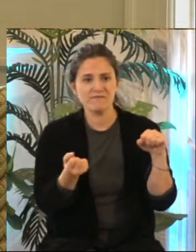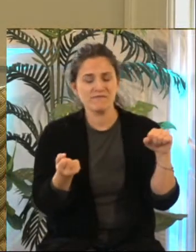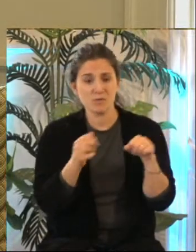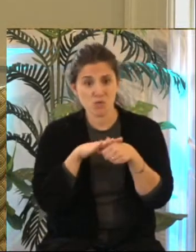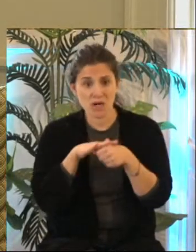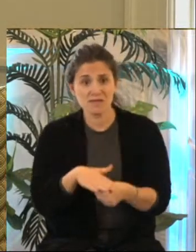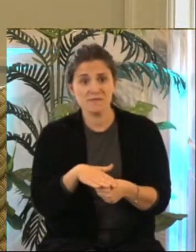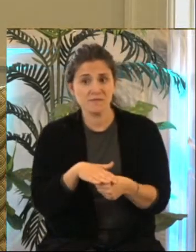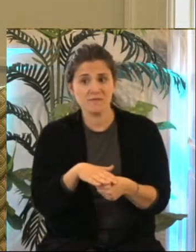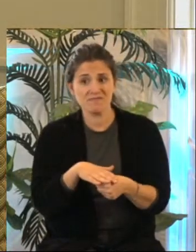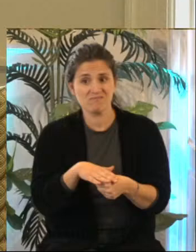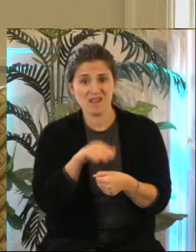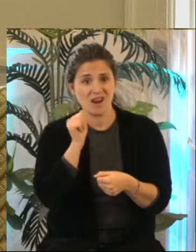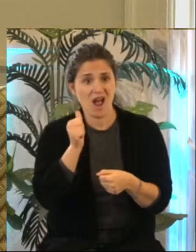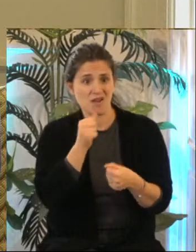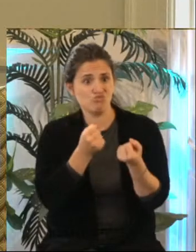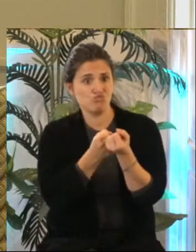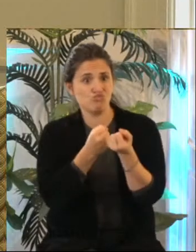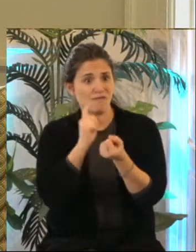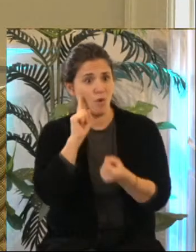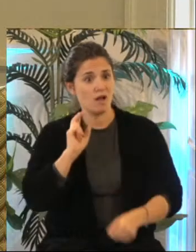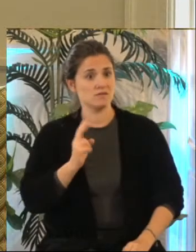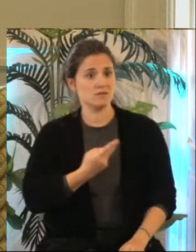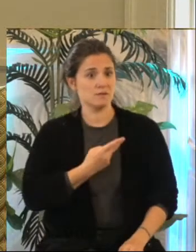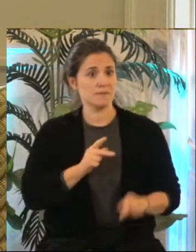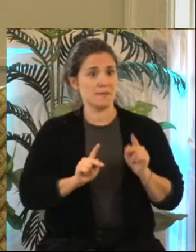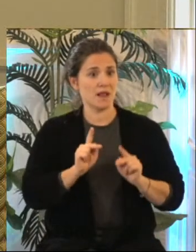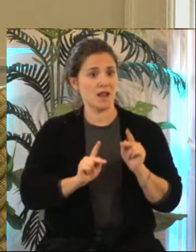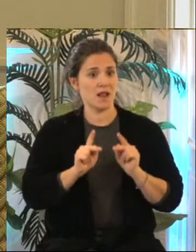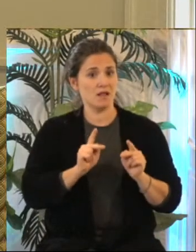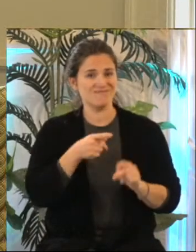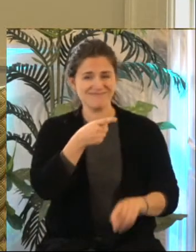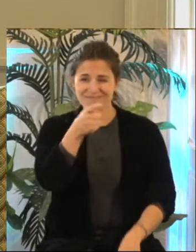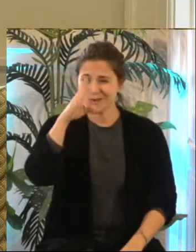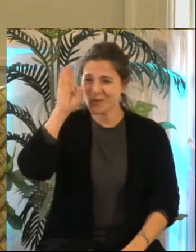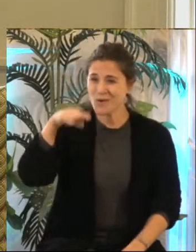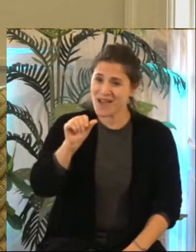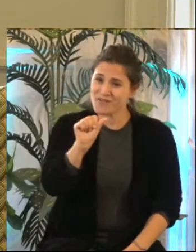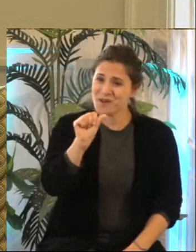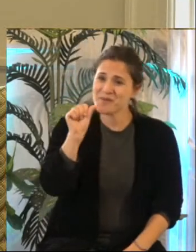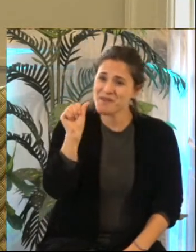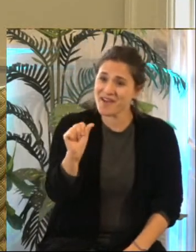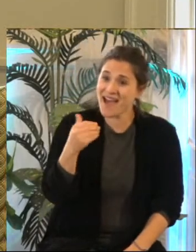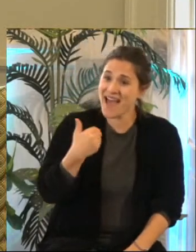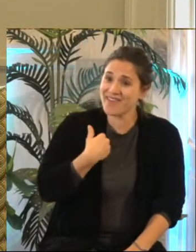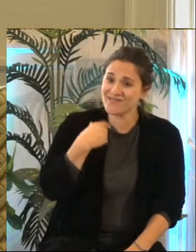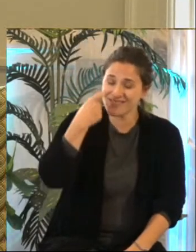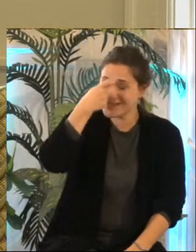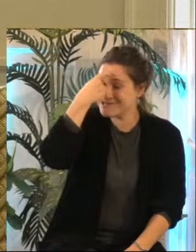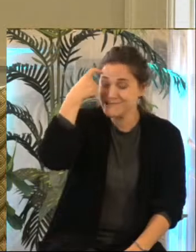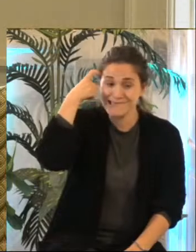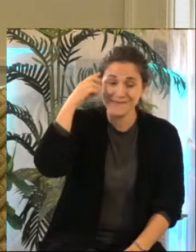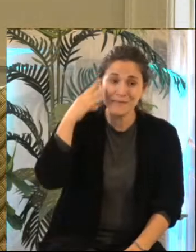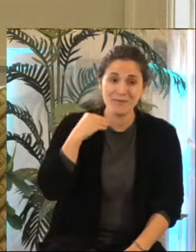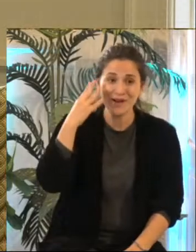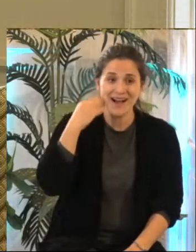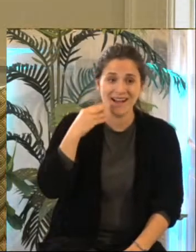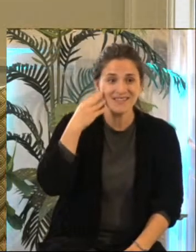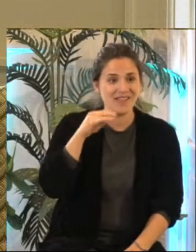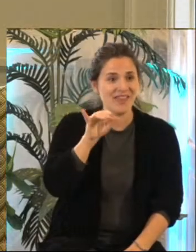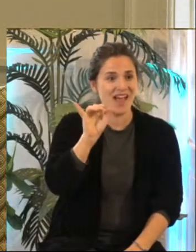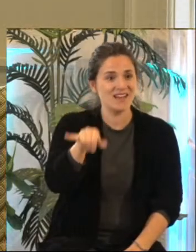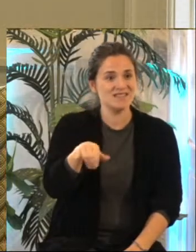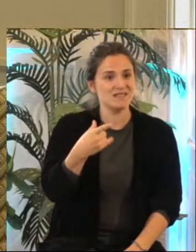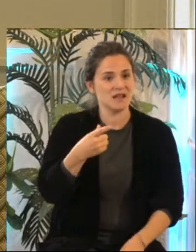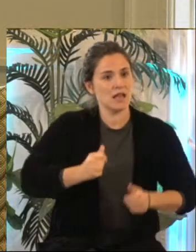and not in our best interest. Well, African Americans have a lot to teach us about this, living